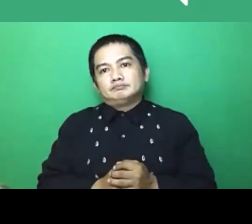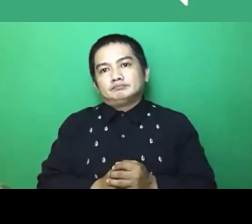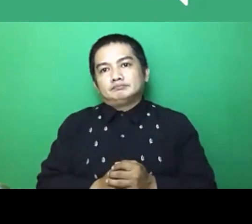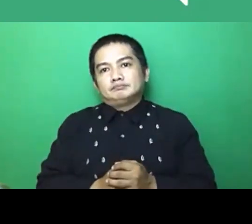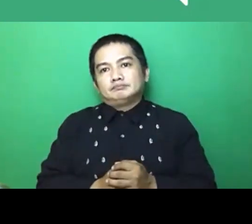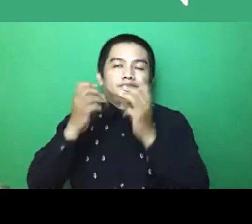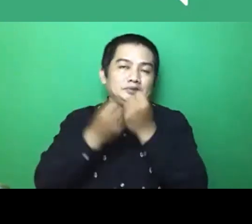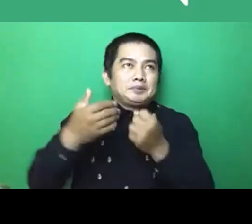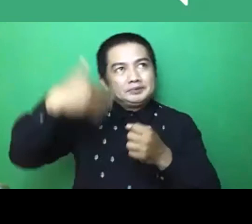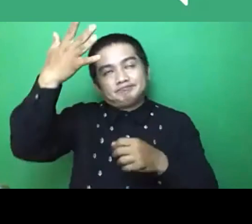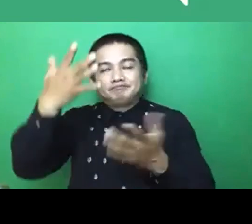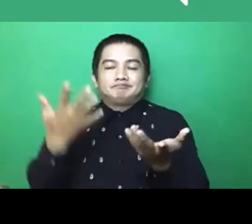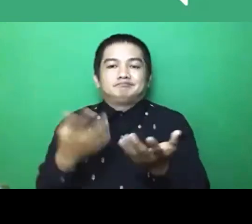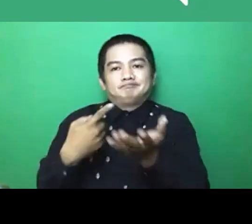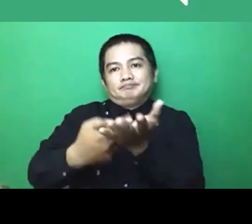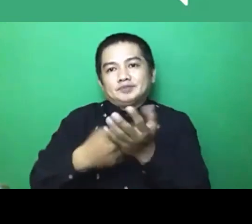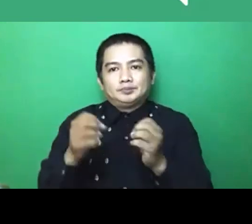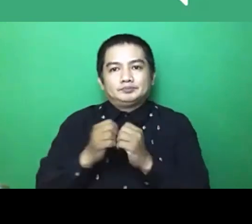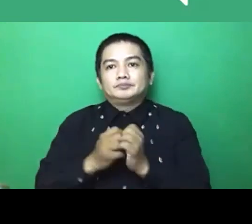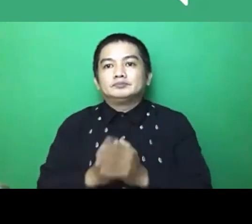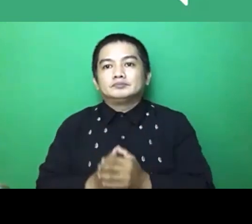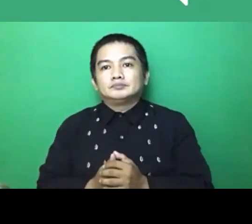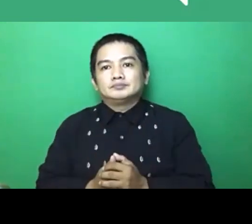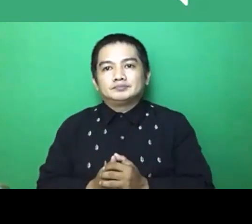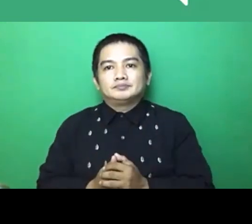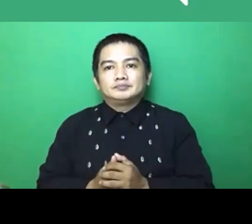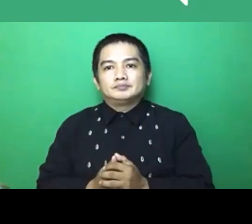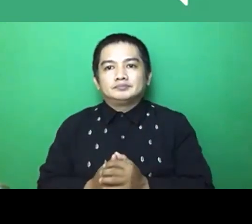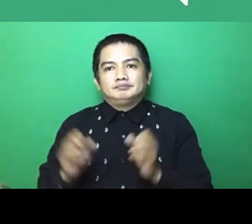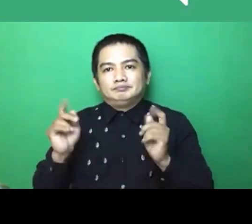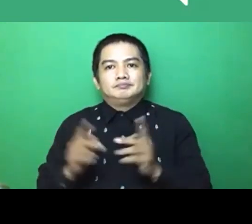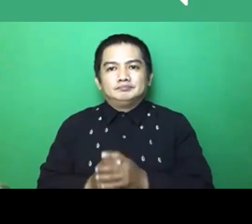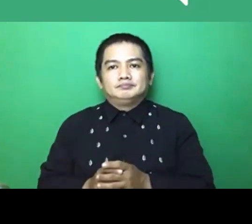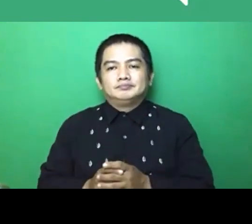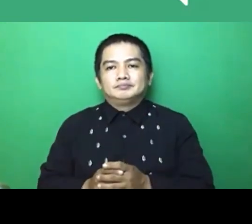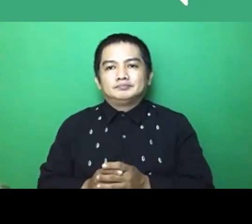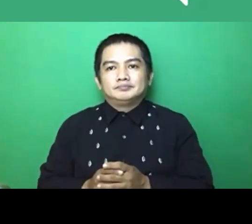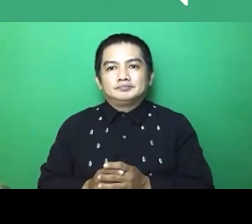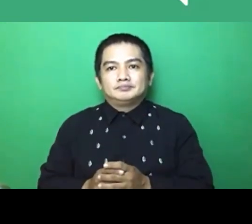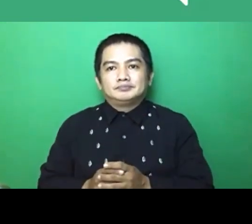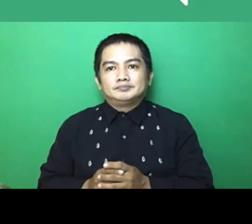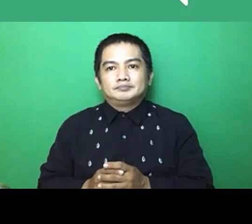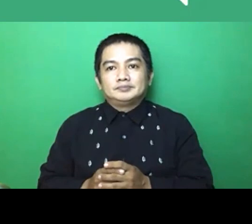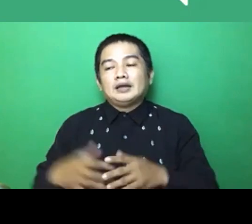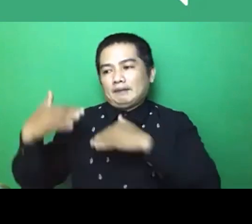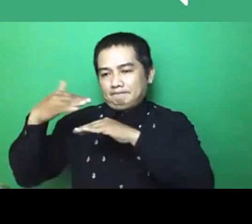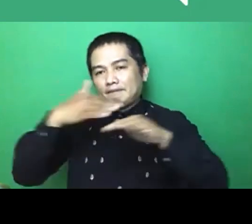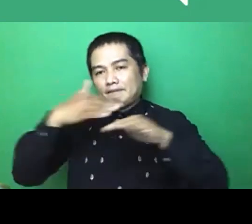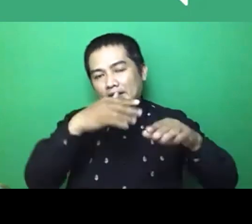or two to just discuss that. But there, so just a little tidbit of the limitations of each